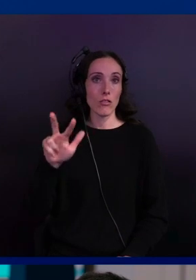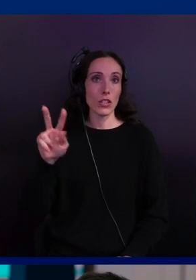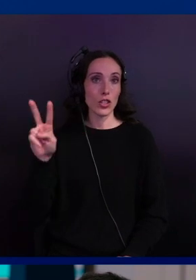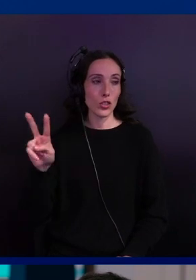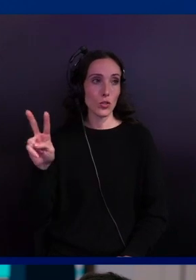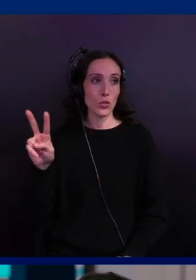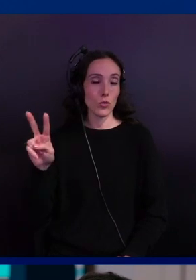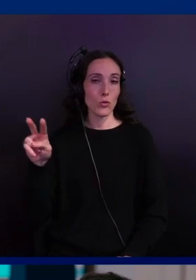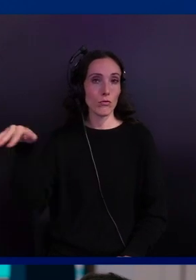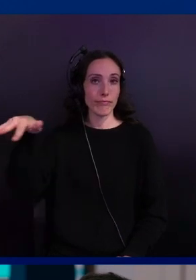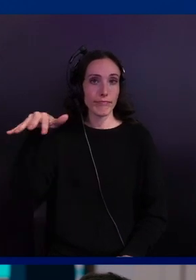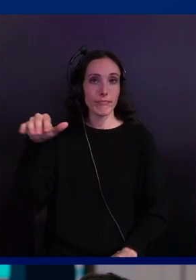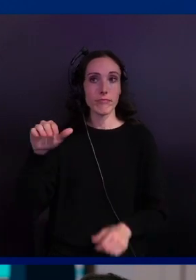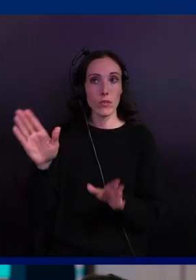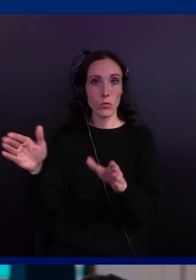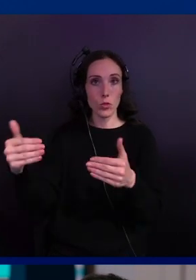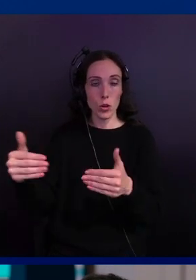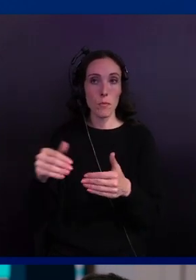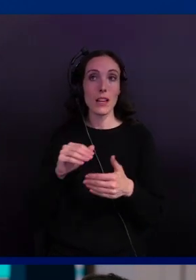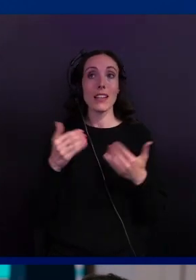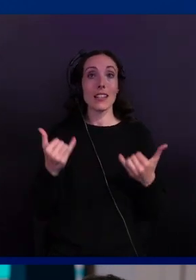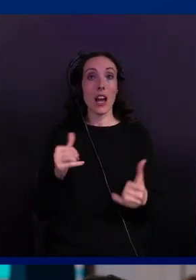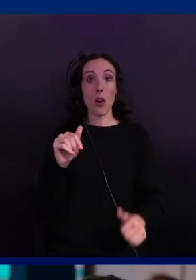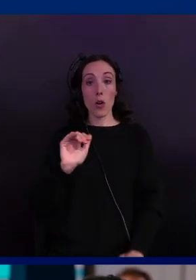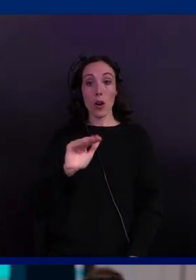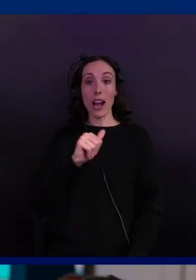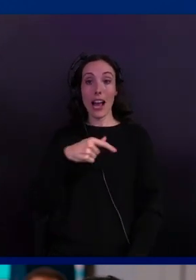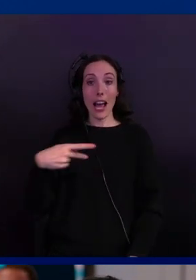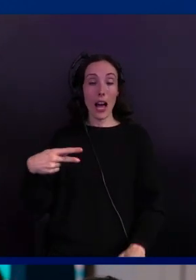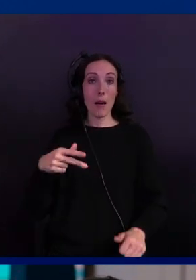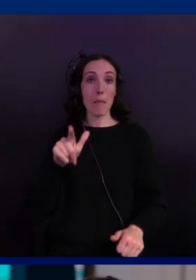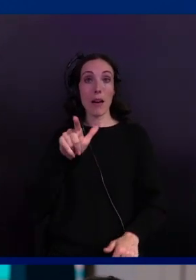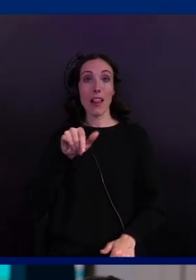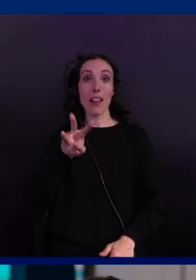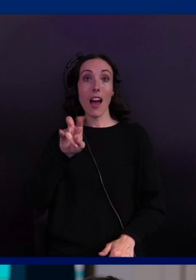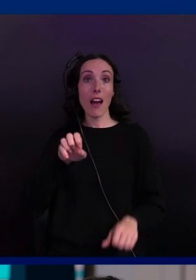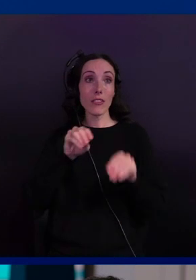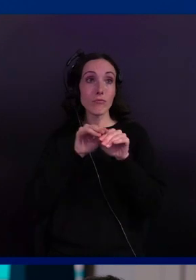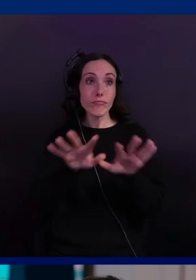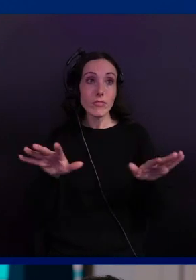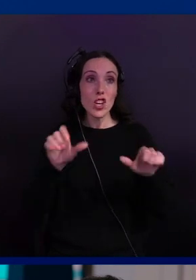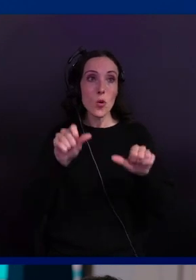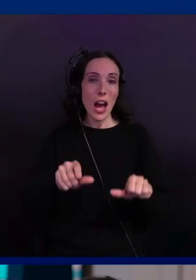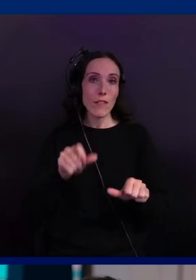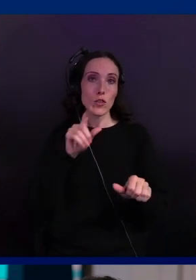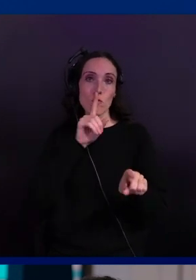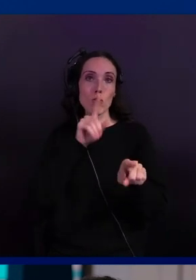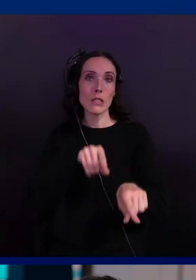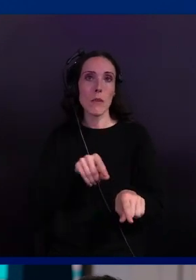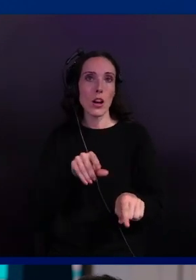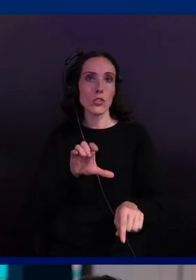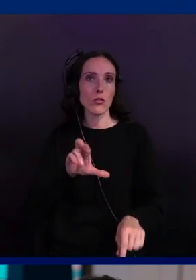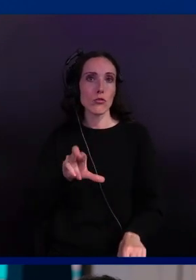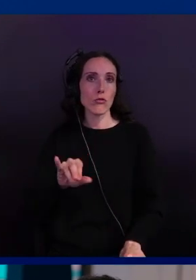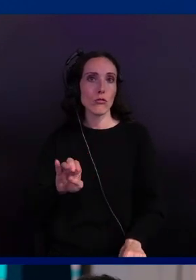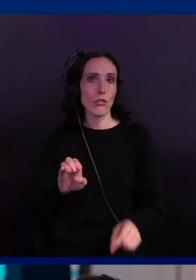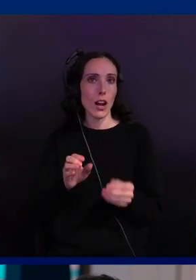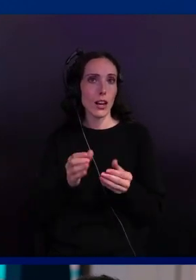is once your application is live, you need to respond to the threats in a real time, automatic response, and you